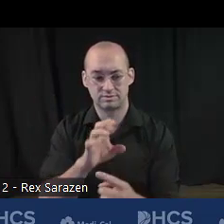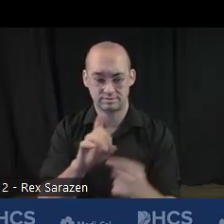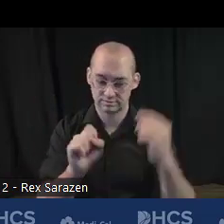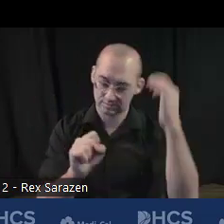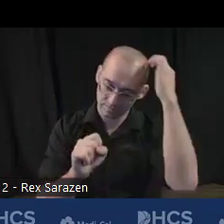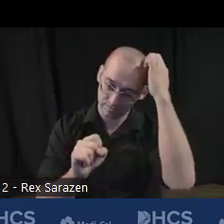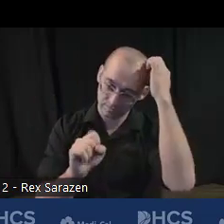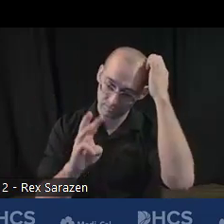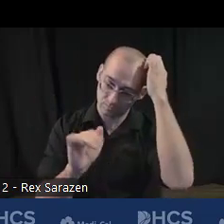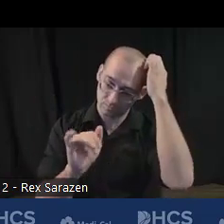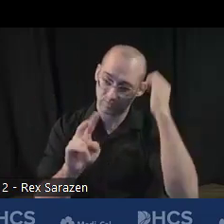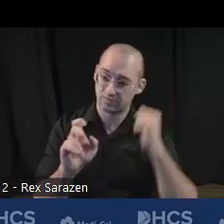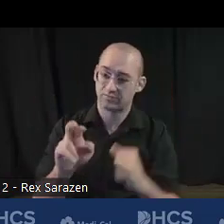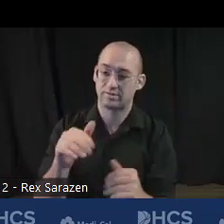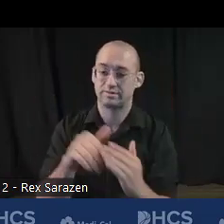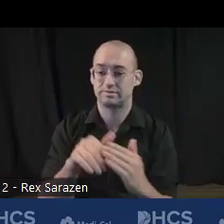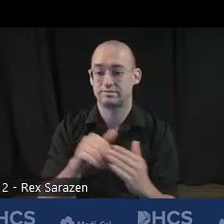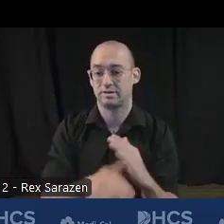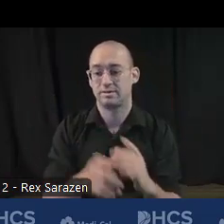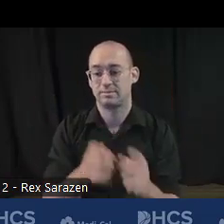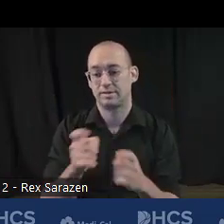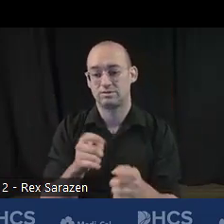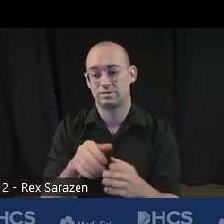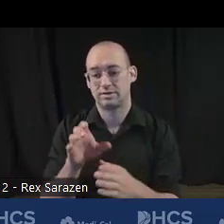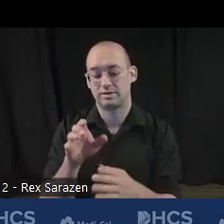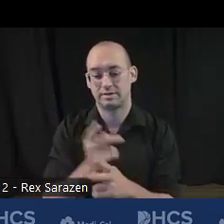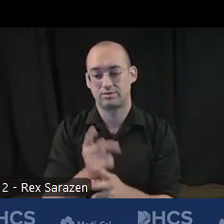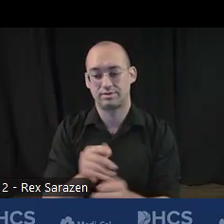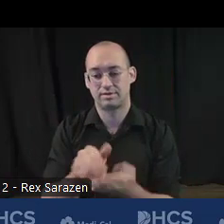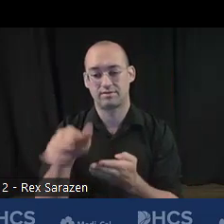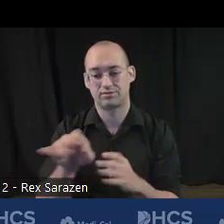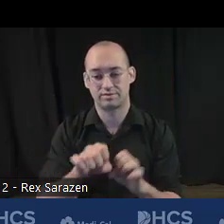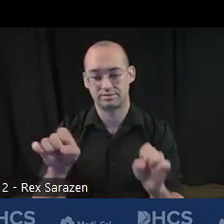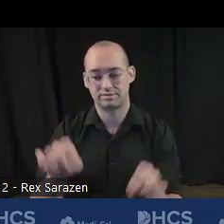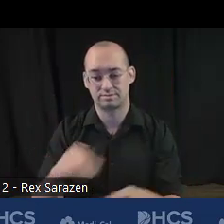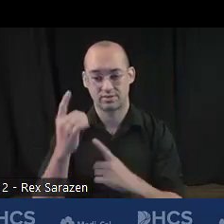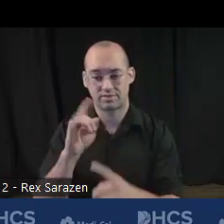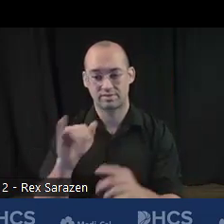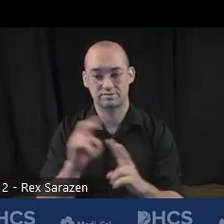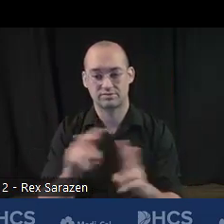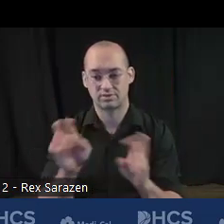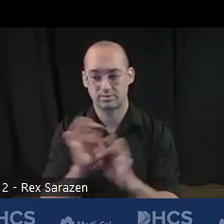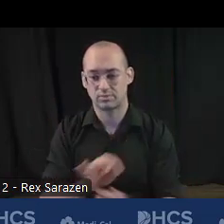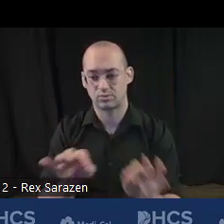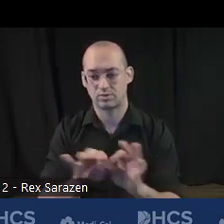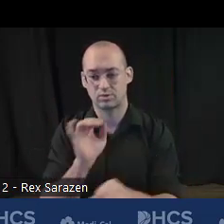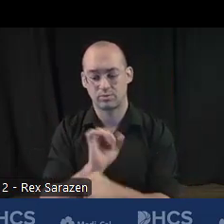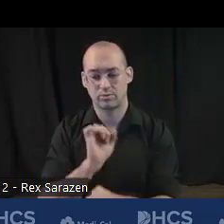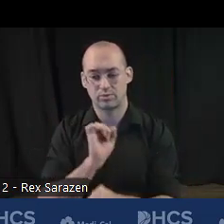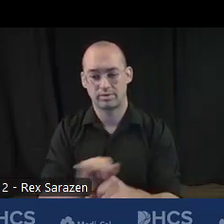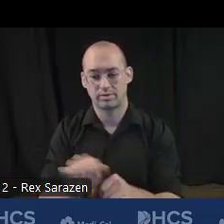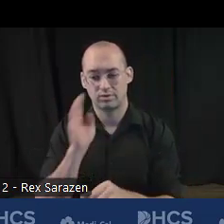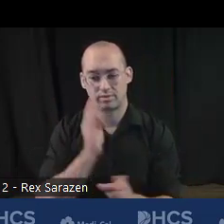HCBS waivers into our managed care delivery system. And we think that's really important in working, aligning